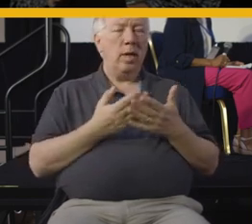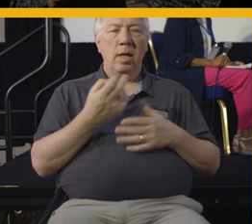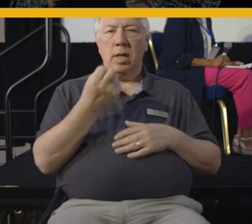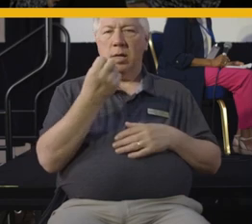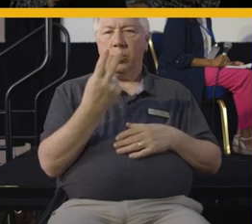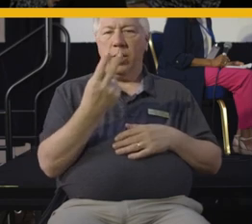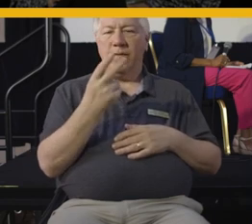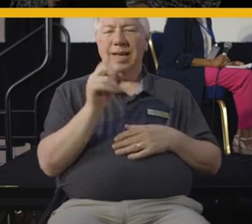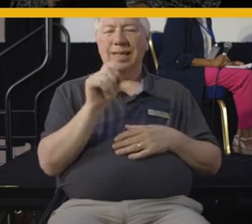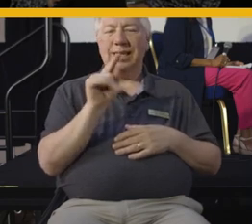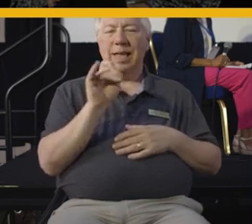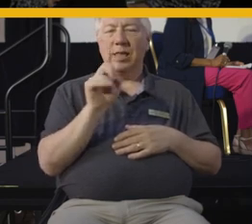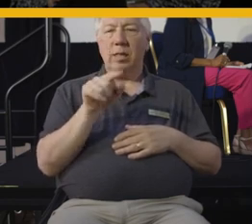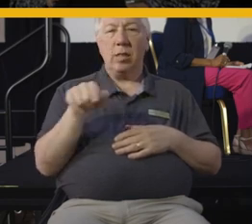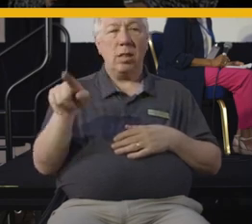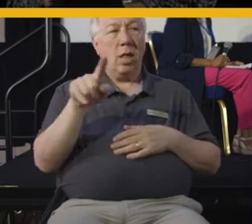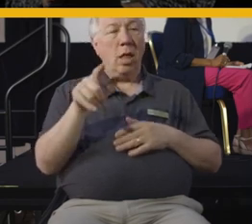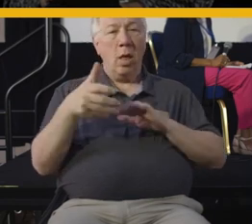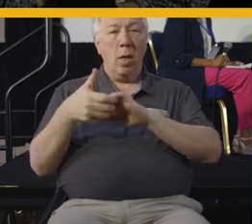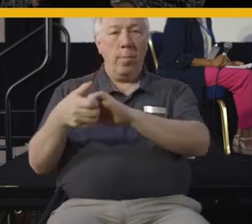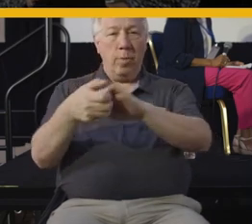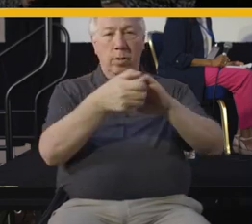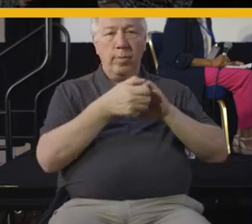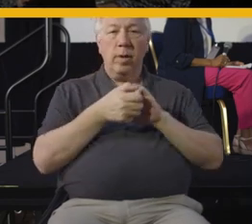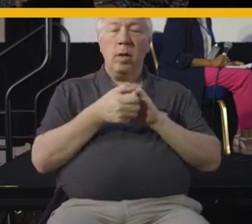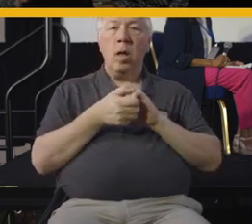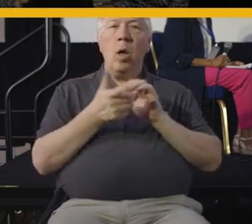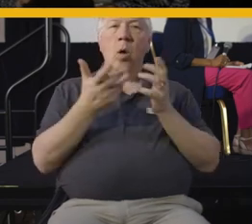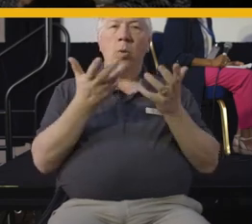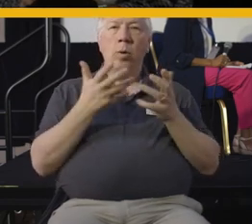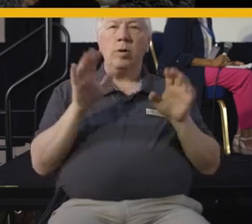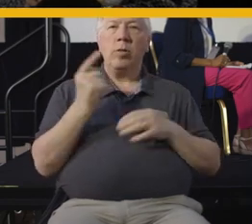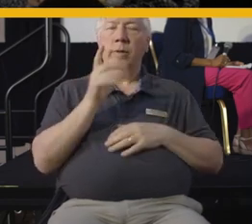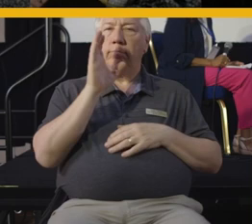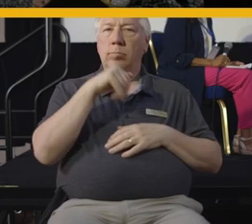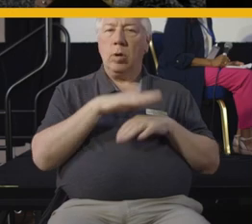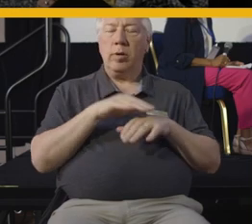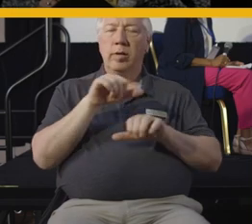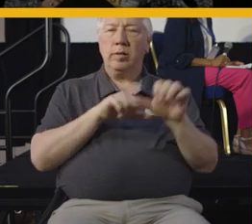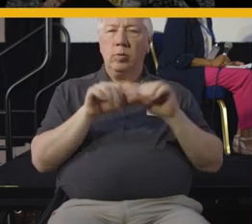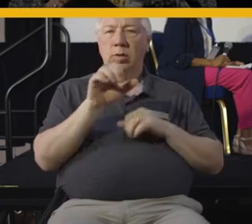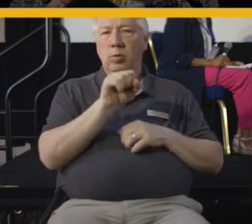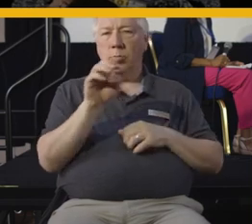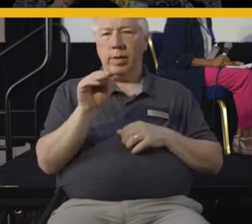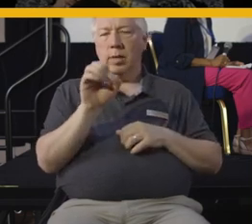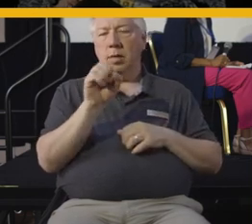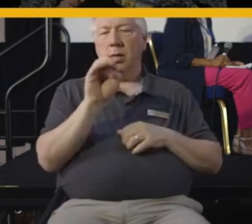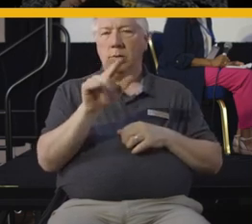12-station partnership. We wanted to do something unusual on social media as kind of the third leg of it.